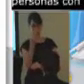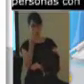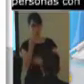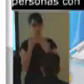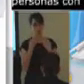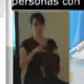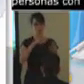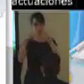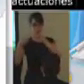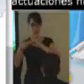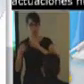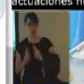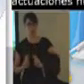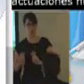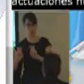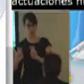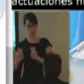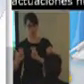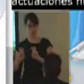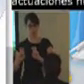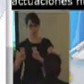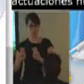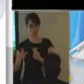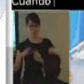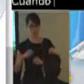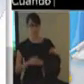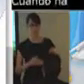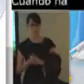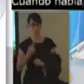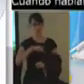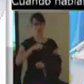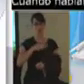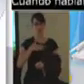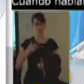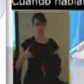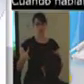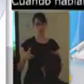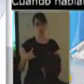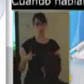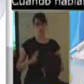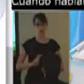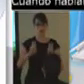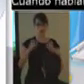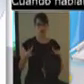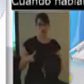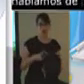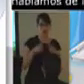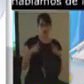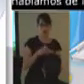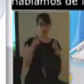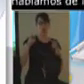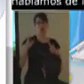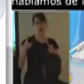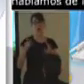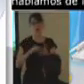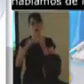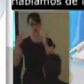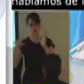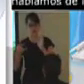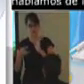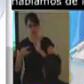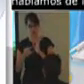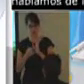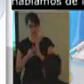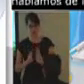new innovative activities. When we talk about innovation, we're talking about social and labor market innovation, the incorporation of